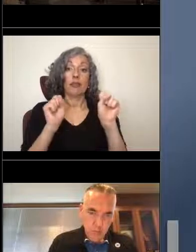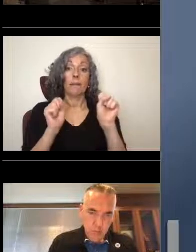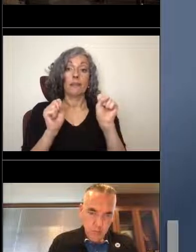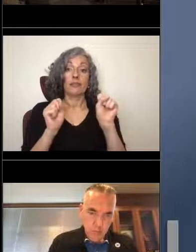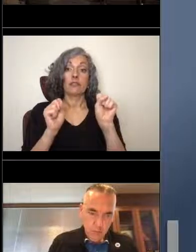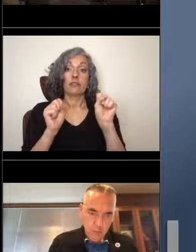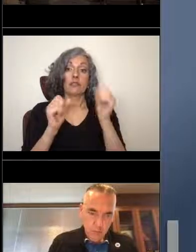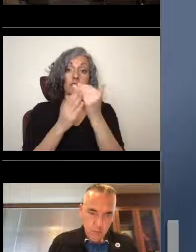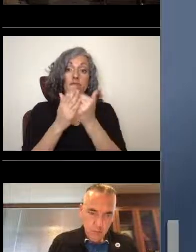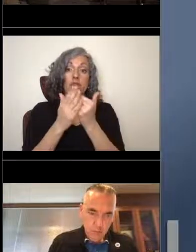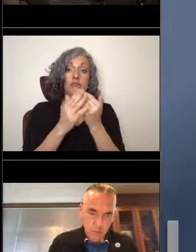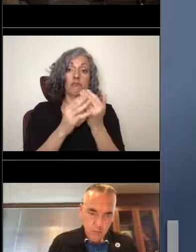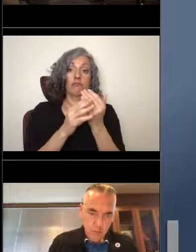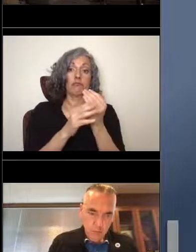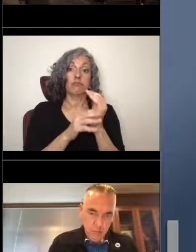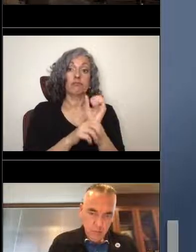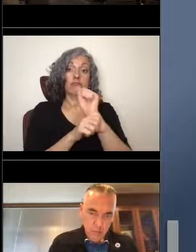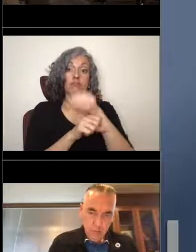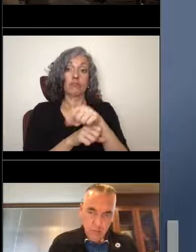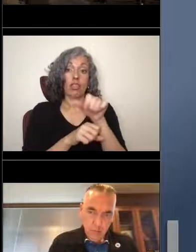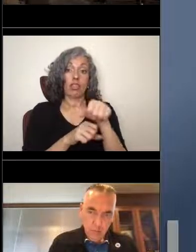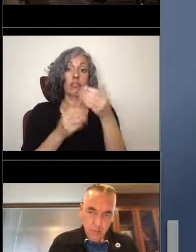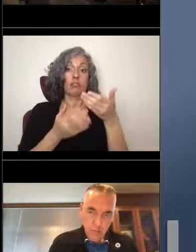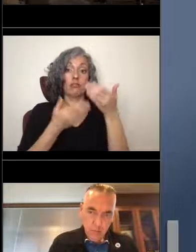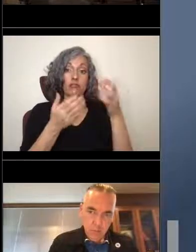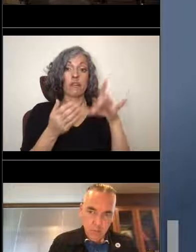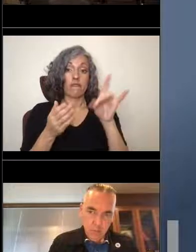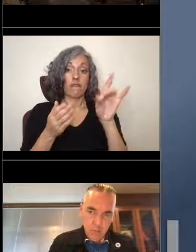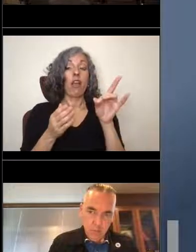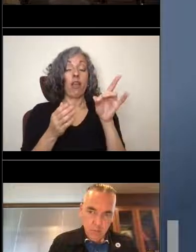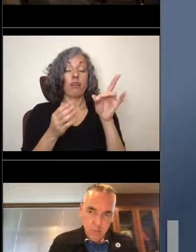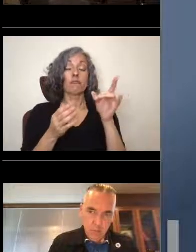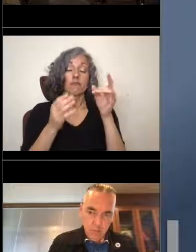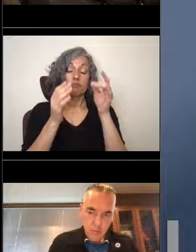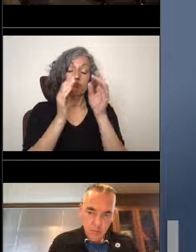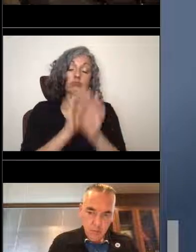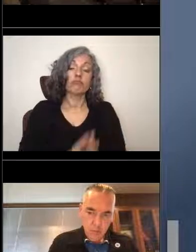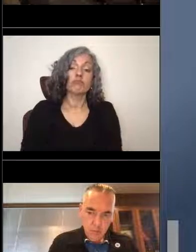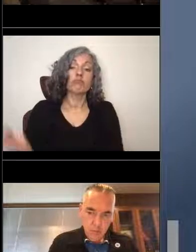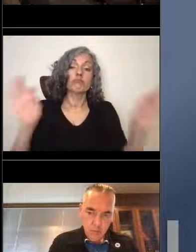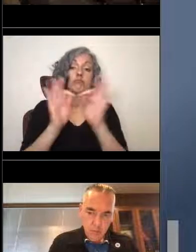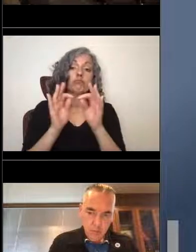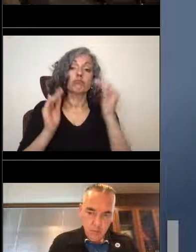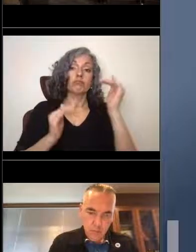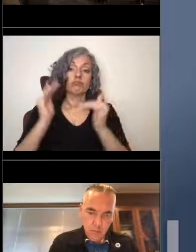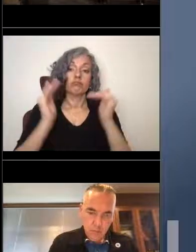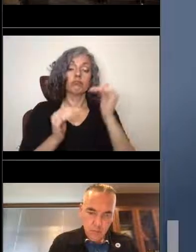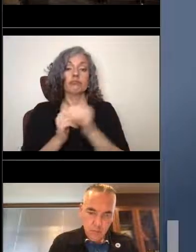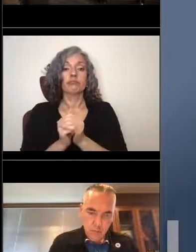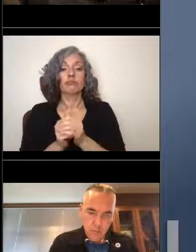overriding considerations, finding that the benefits outweigh the impact. Staff recommends your approval.